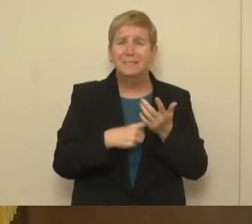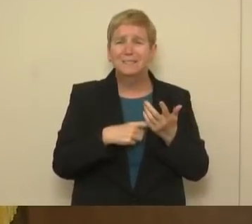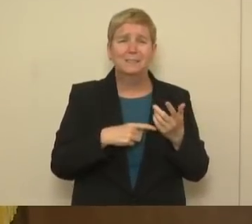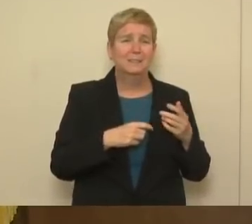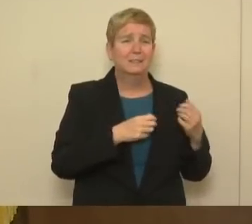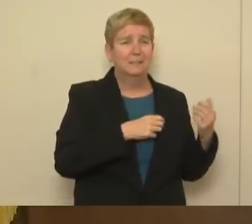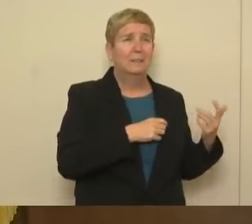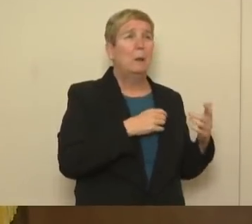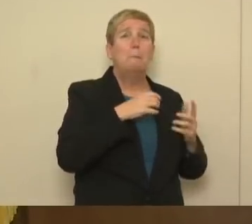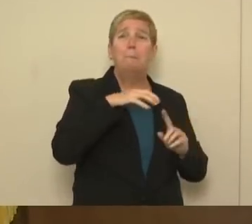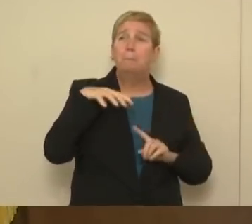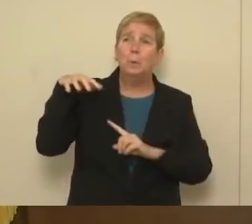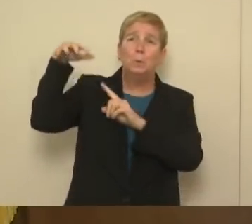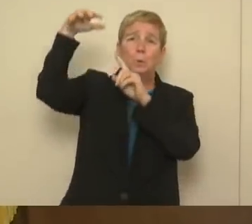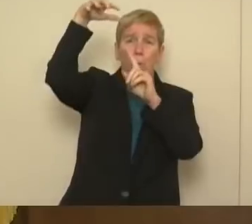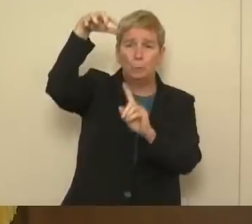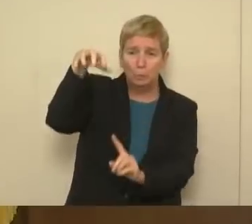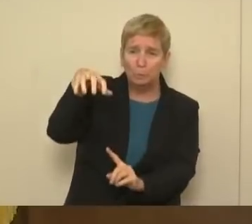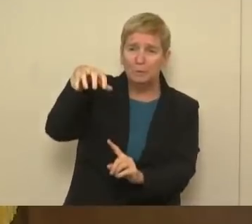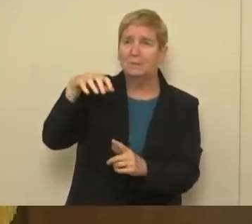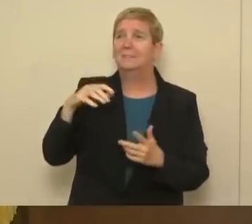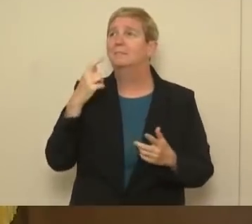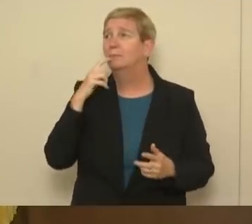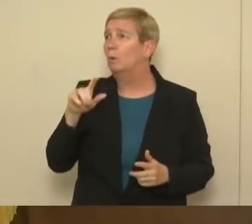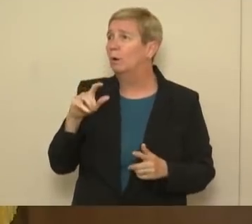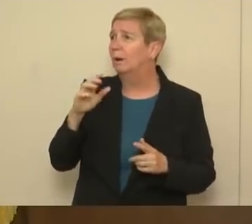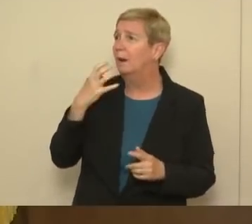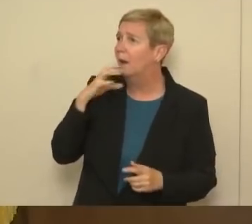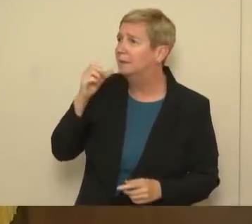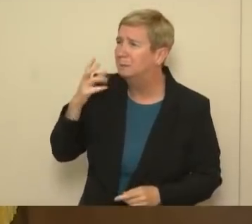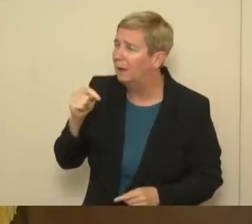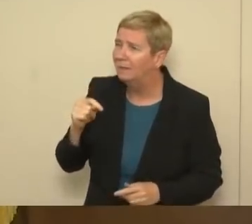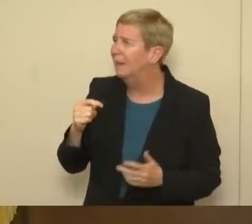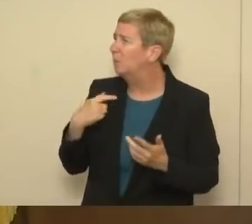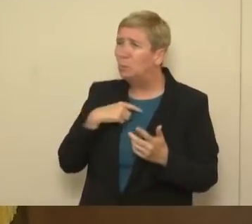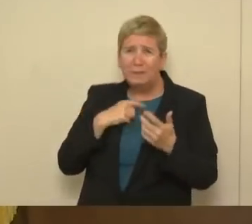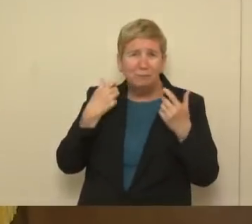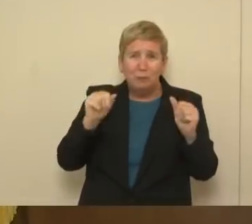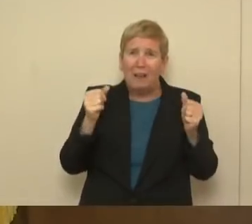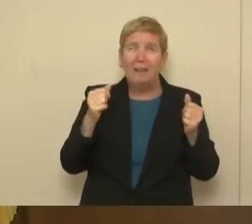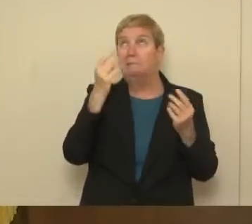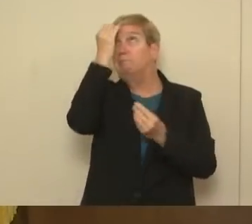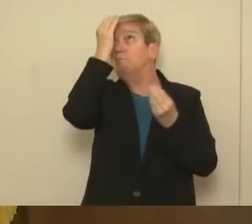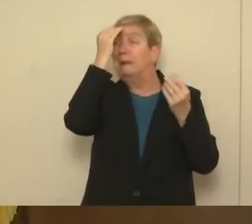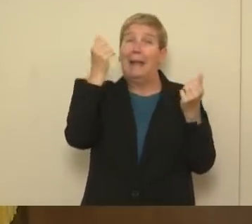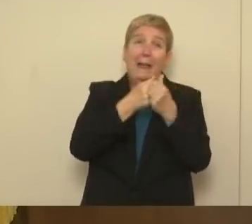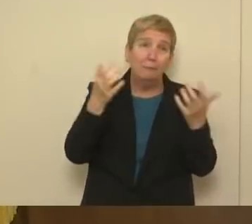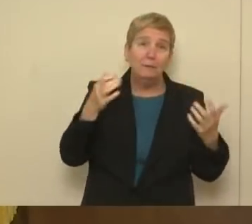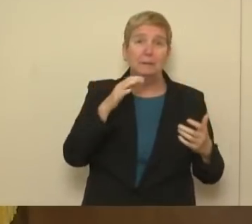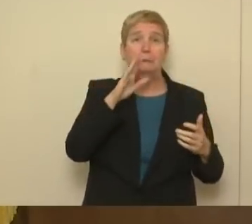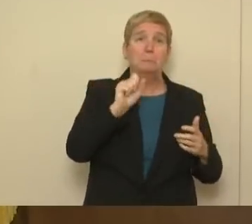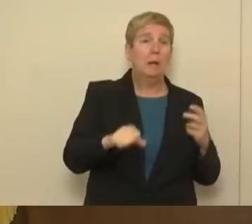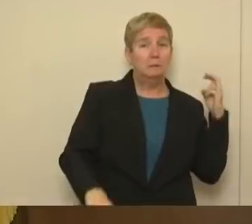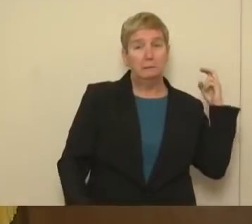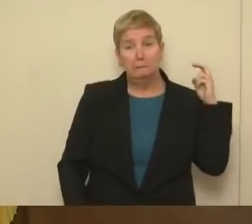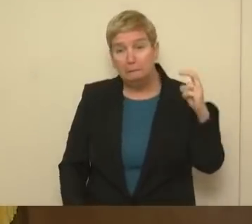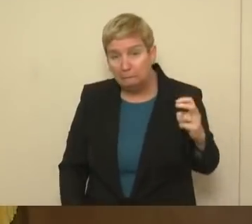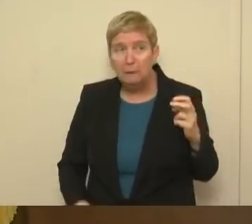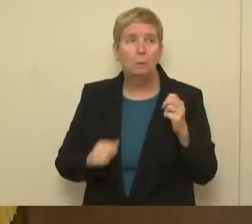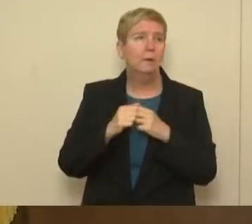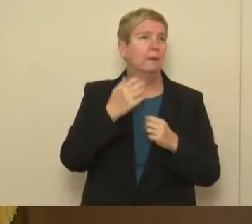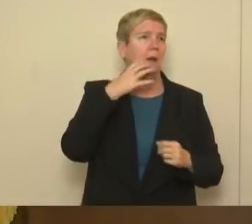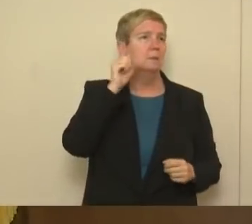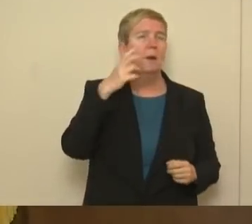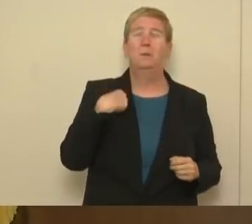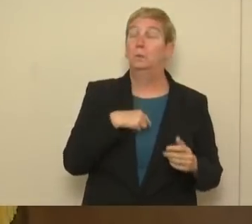careful that we can't just employ any idea if it doesn't work, but we've got to do a better job. I want New Mexicans to